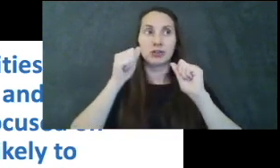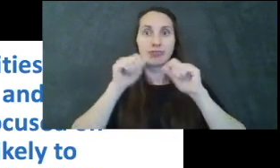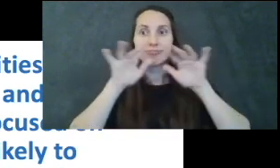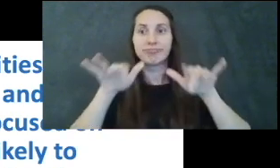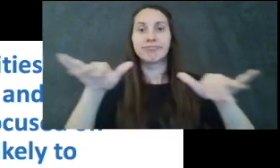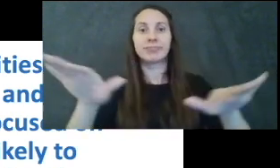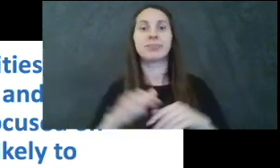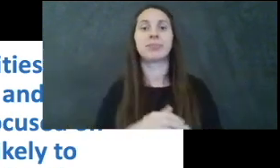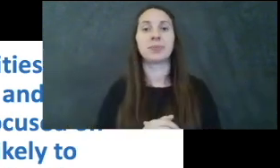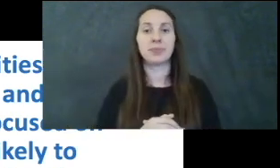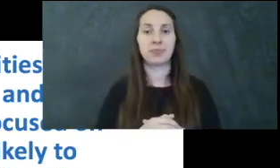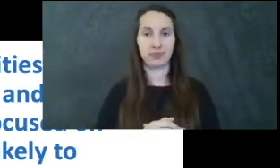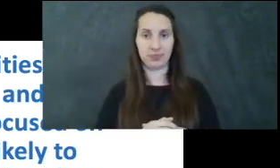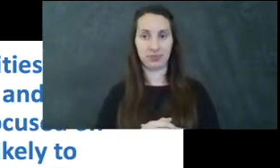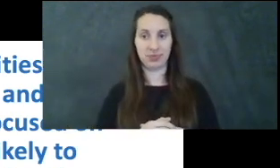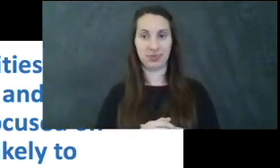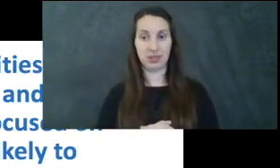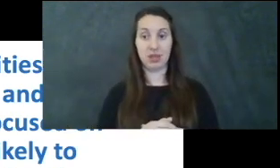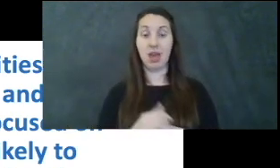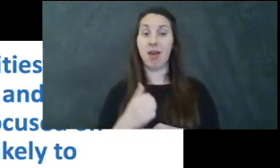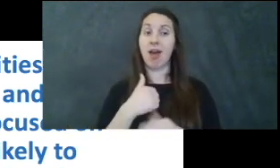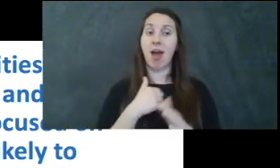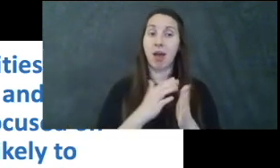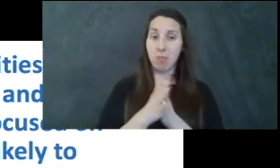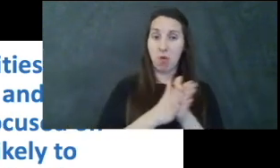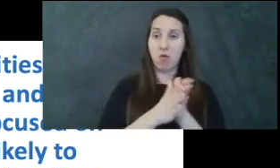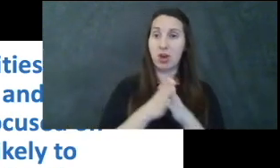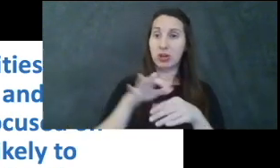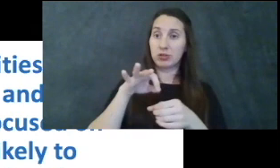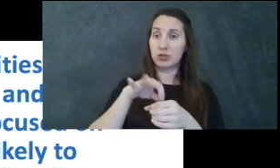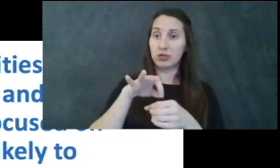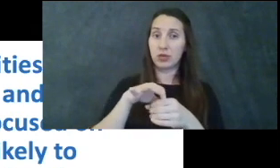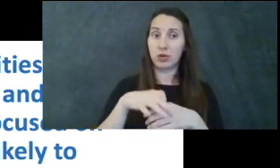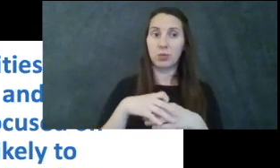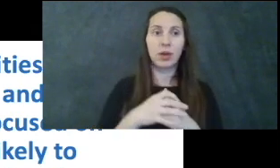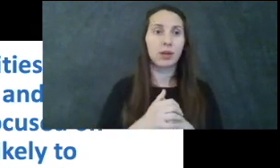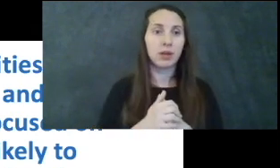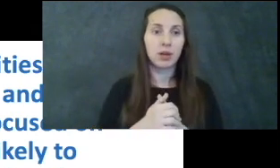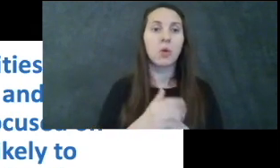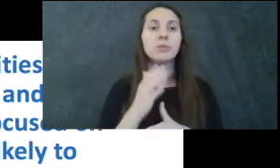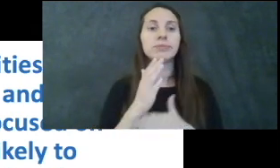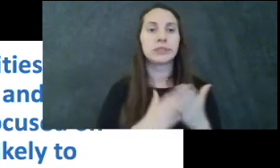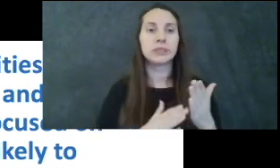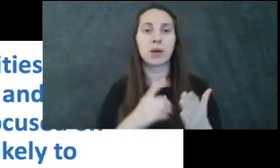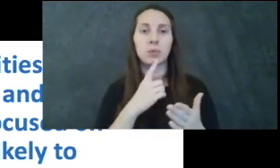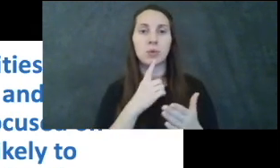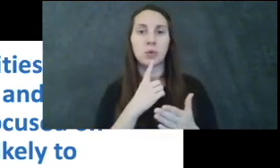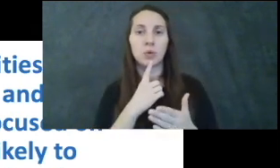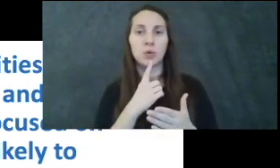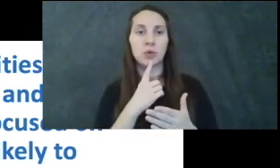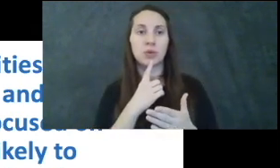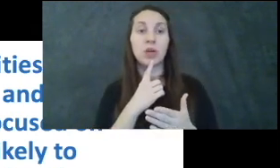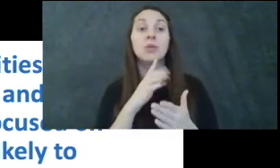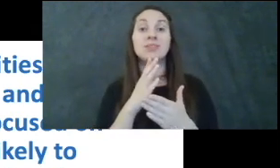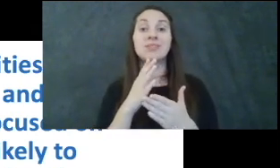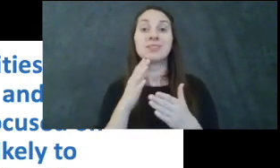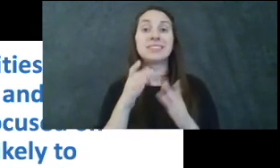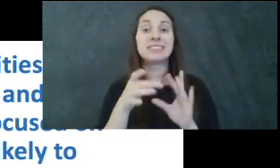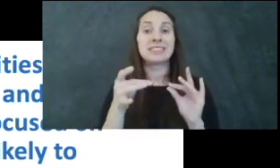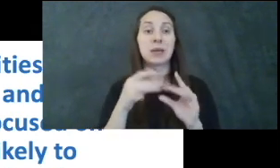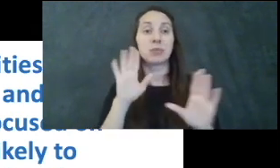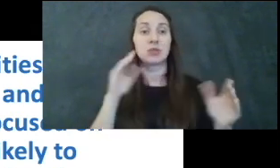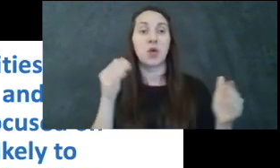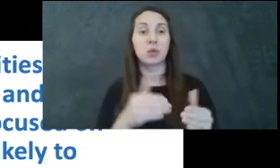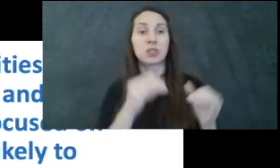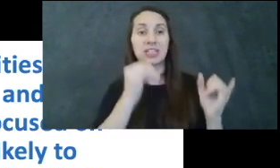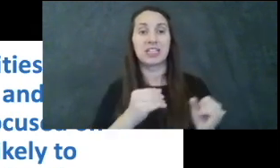vote. I'm motivated to vote, are lesser intensity. It is actually stronger when we talk